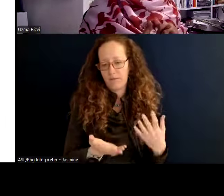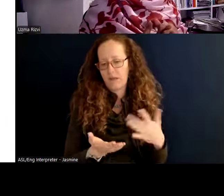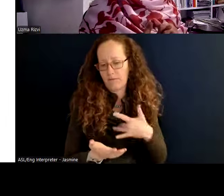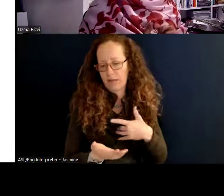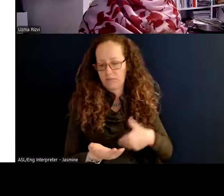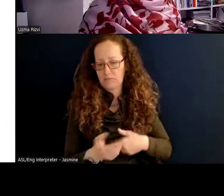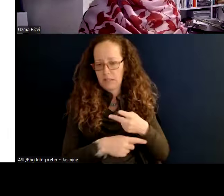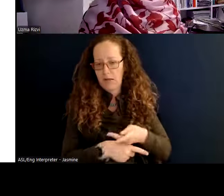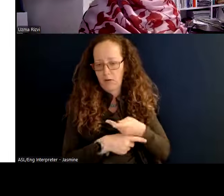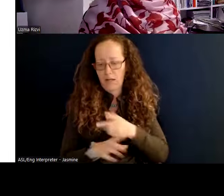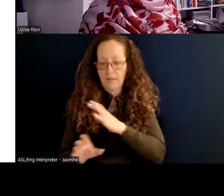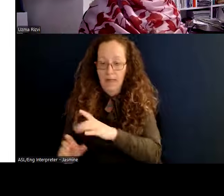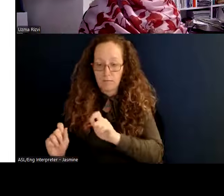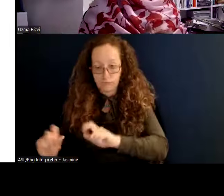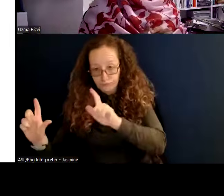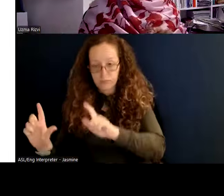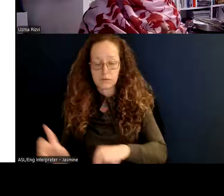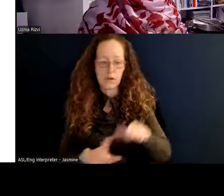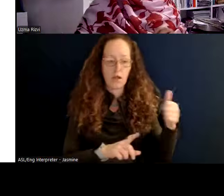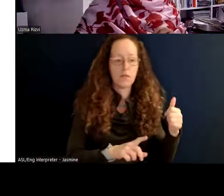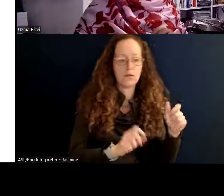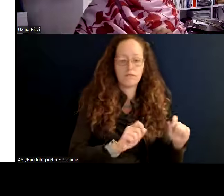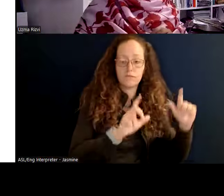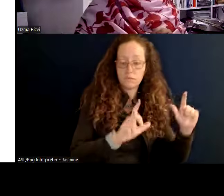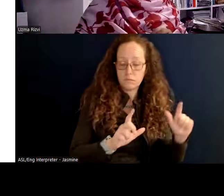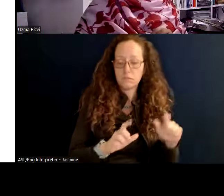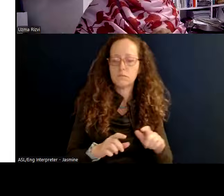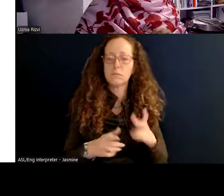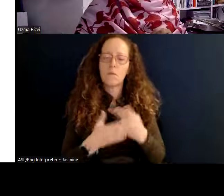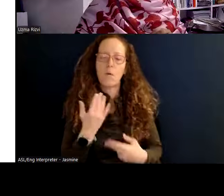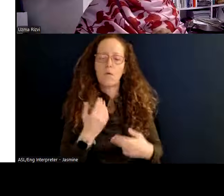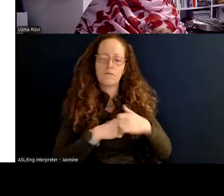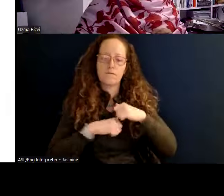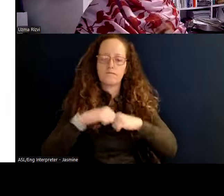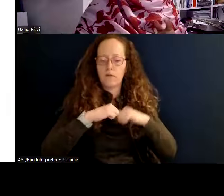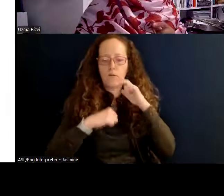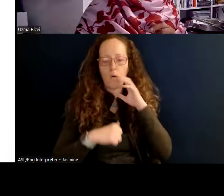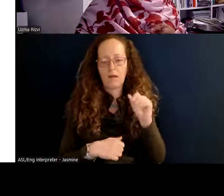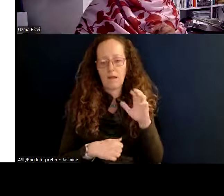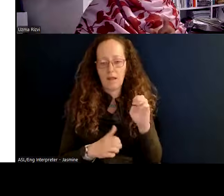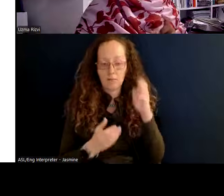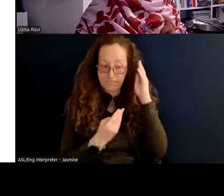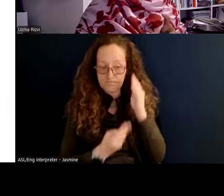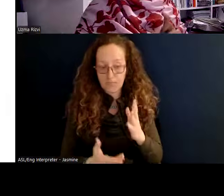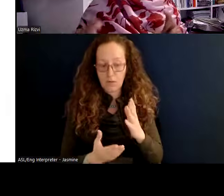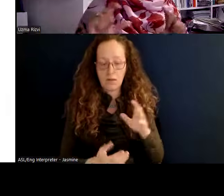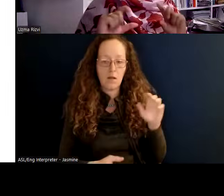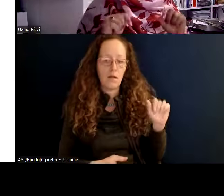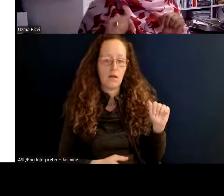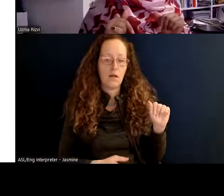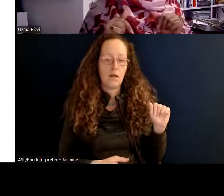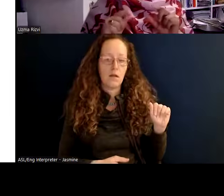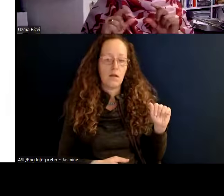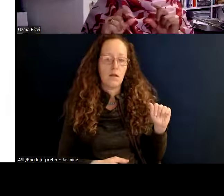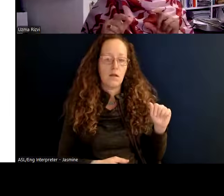Houston, the infrastructure of care is informed by, and here I'm going to quote Alam and Houston actually, it's